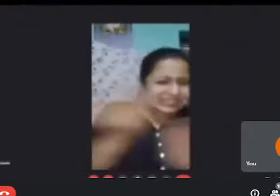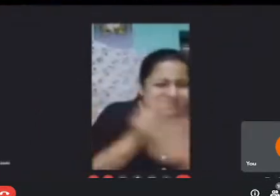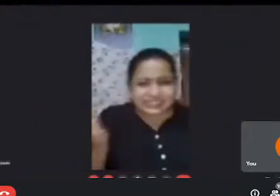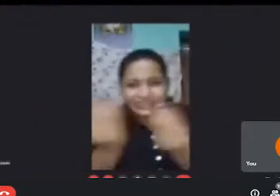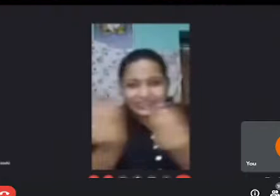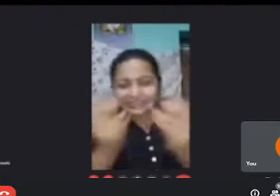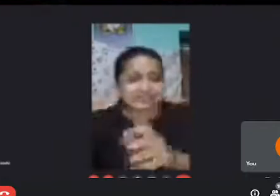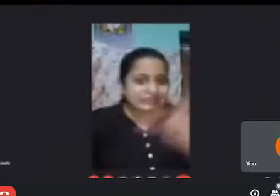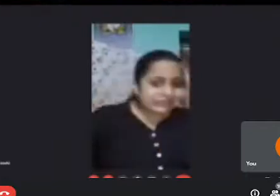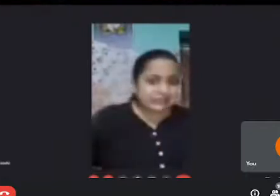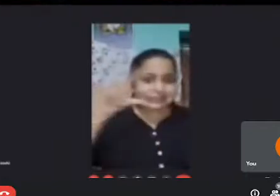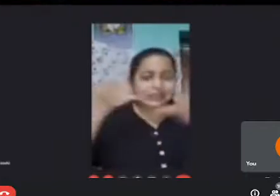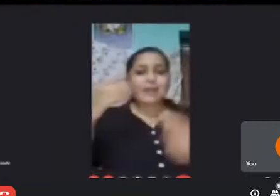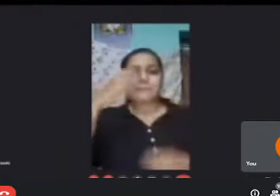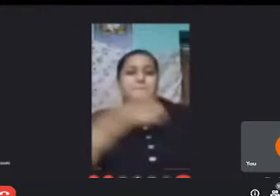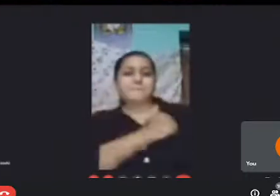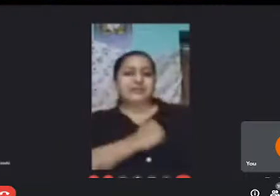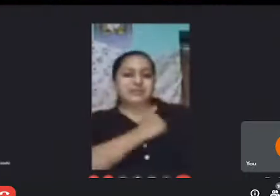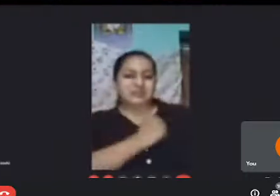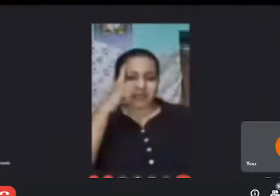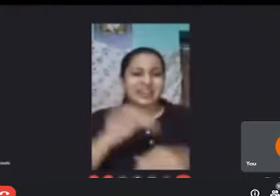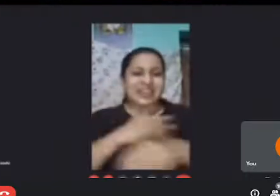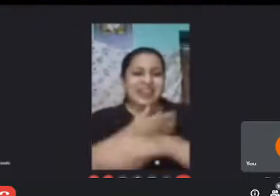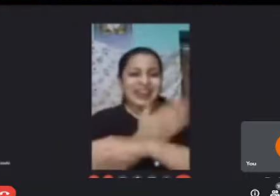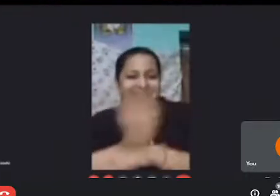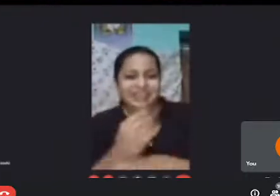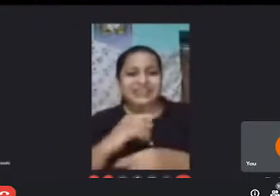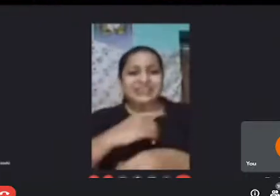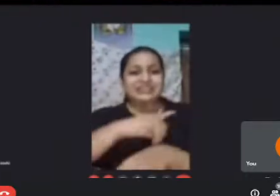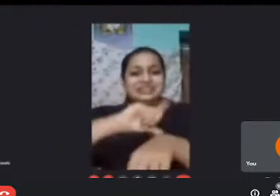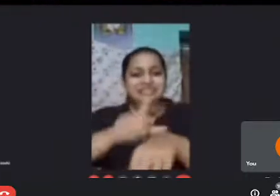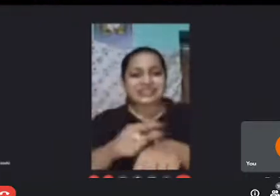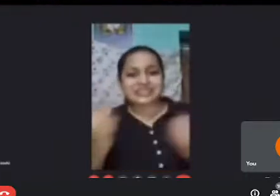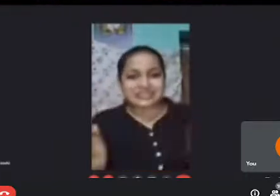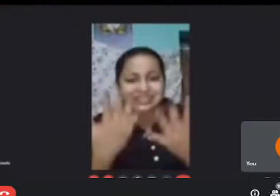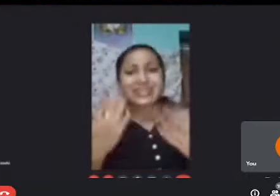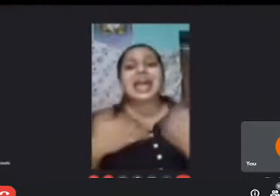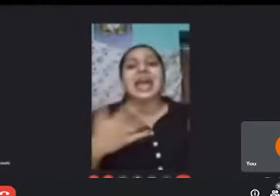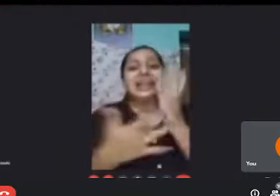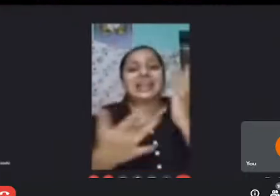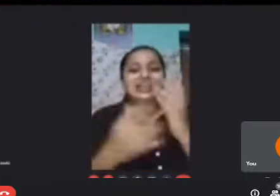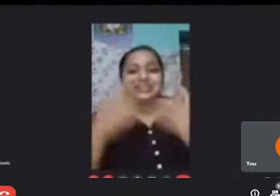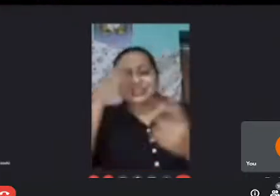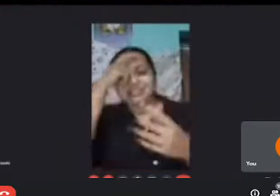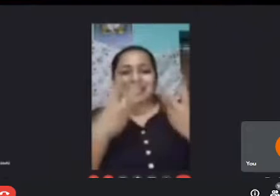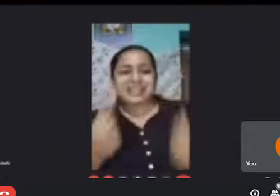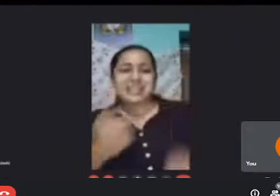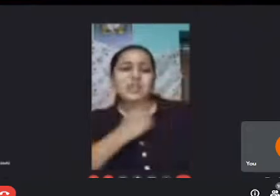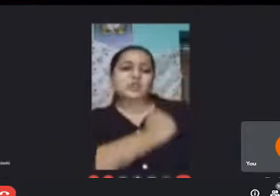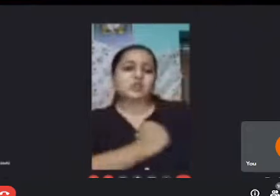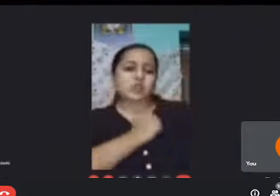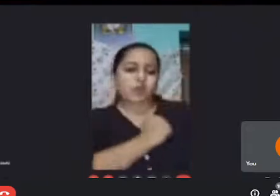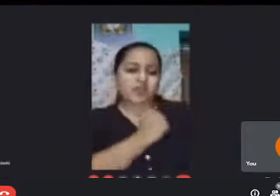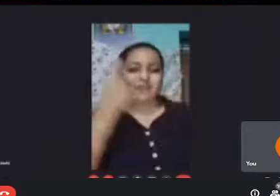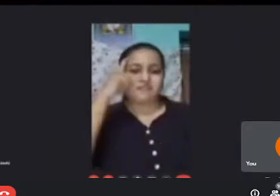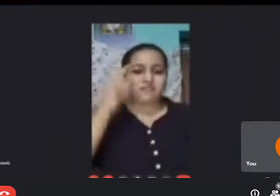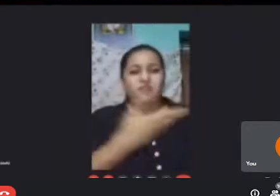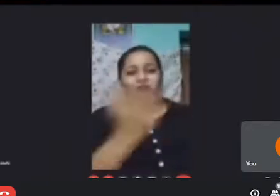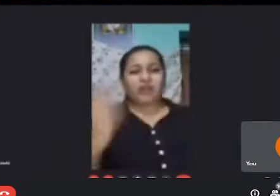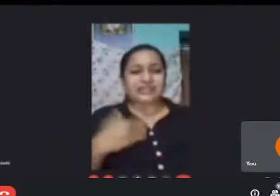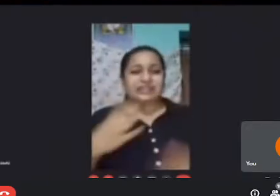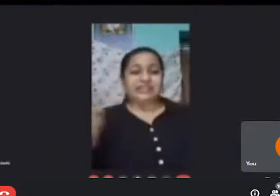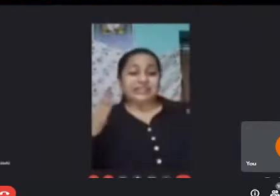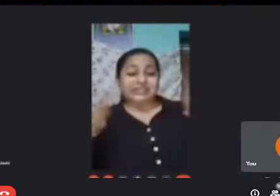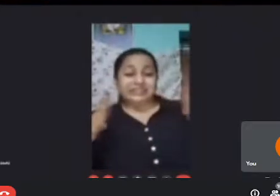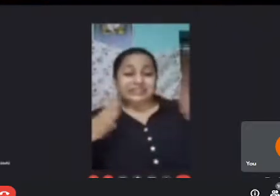our technicians were trying their best. I apologize for keeping you all waiting for almost